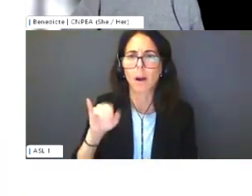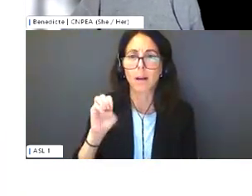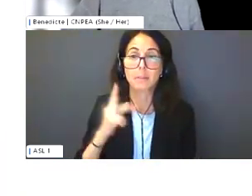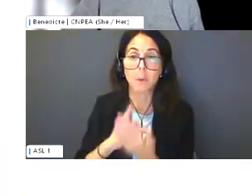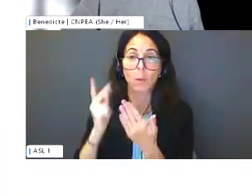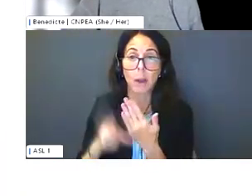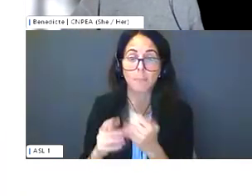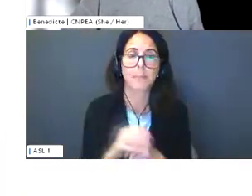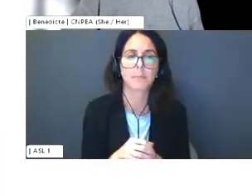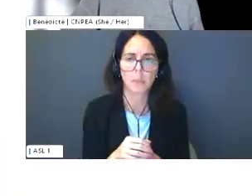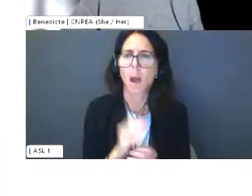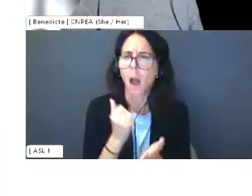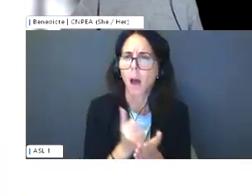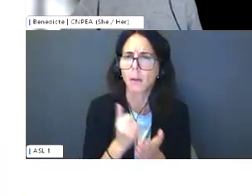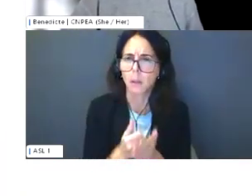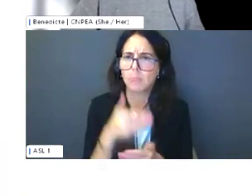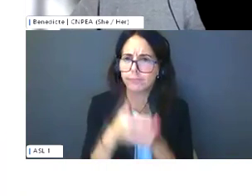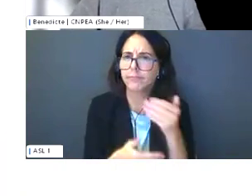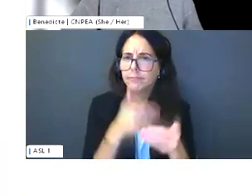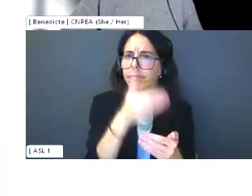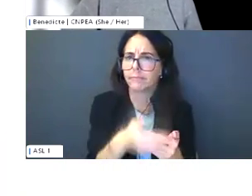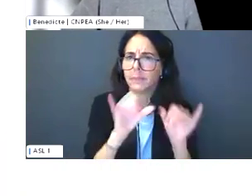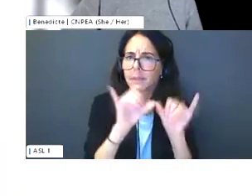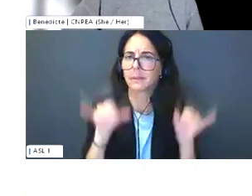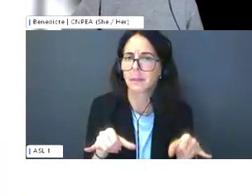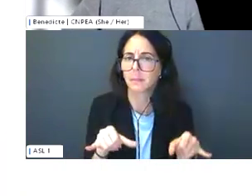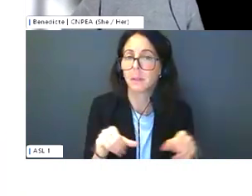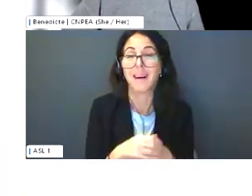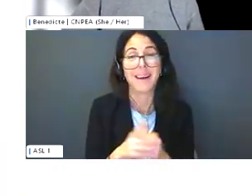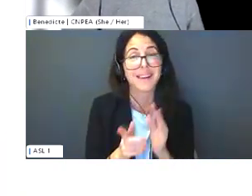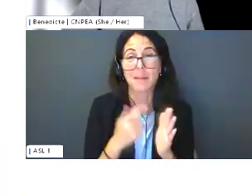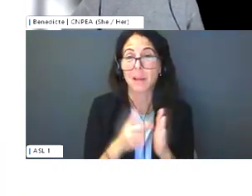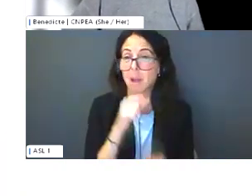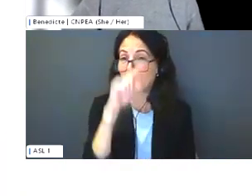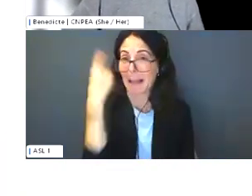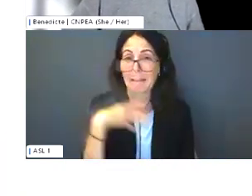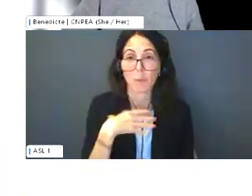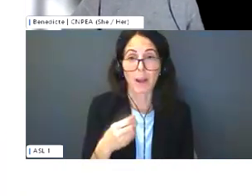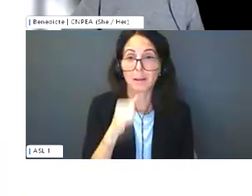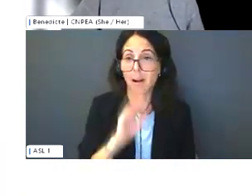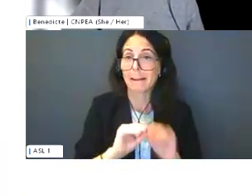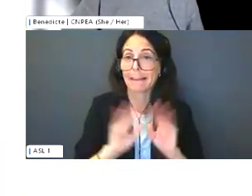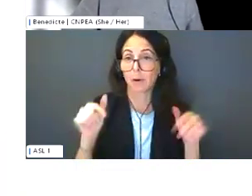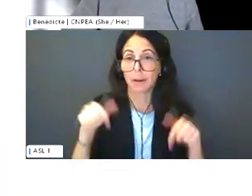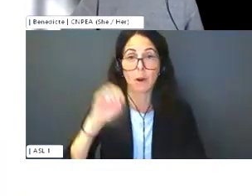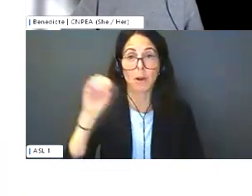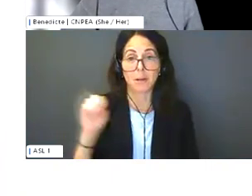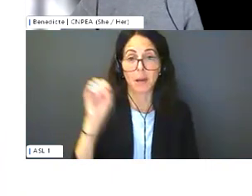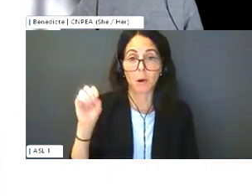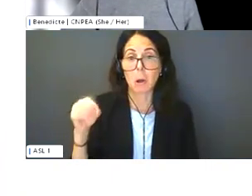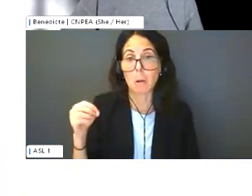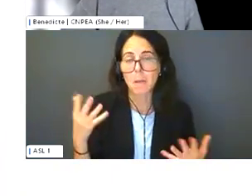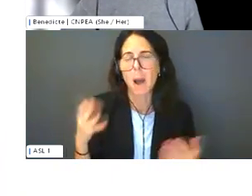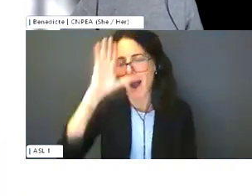And helping navigate the system, because it is not clear cut within Ontario anyway. I know